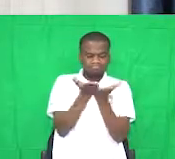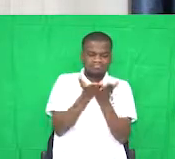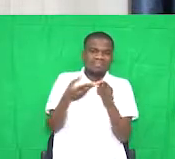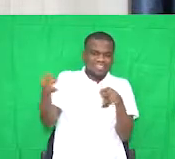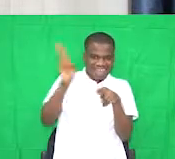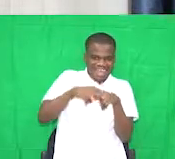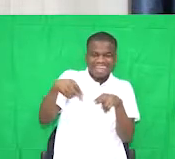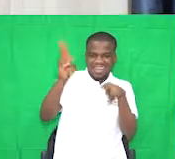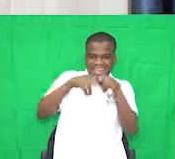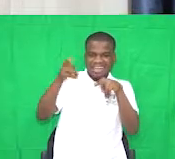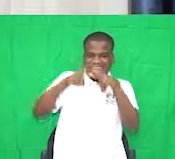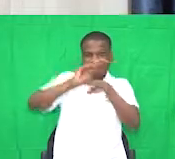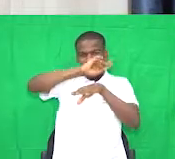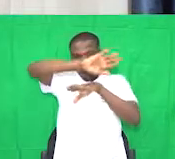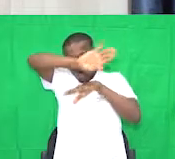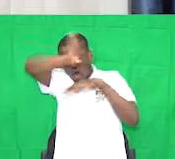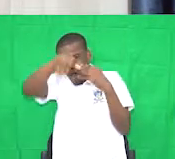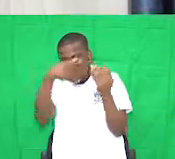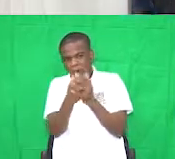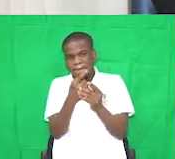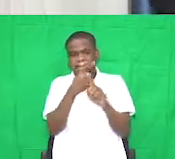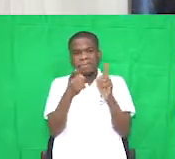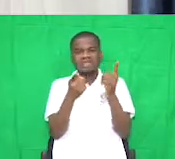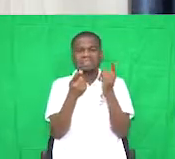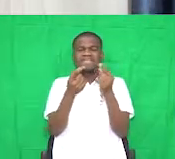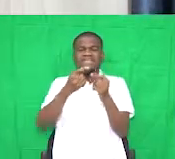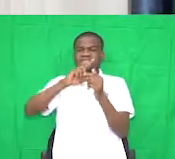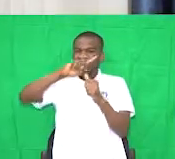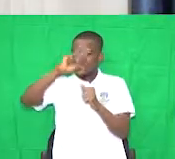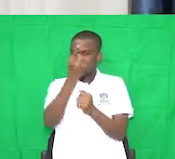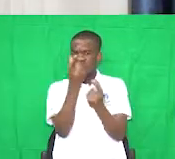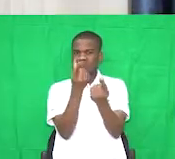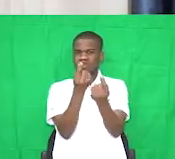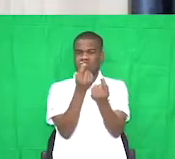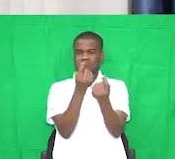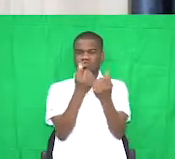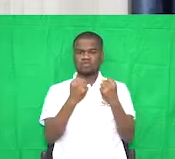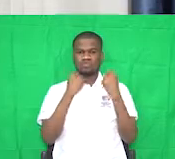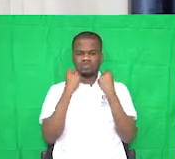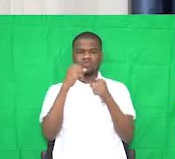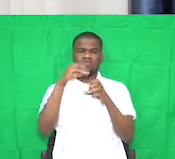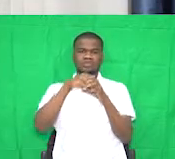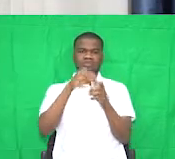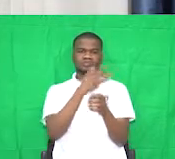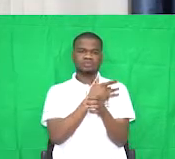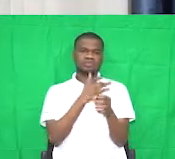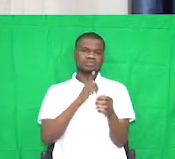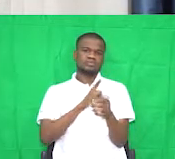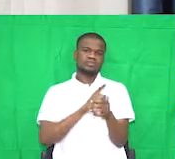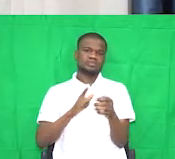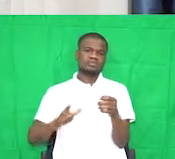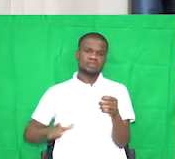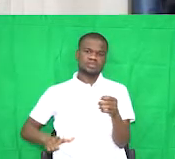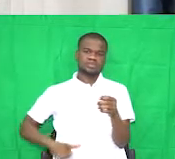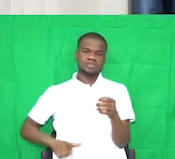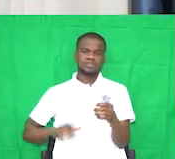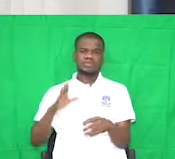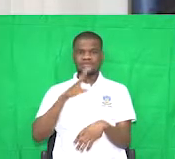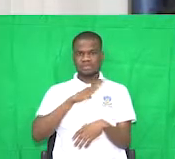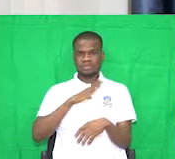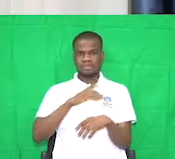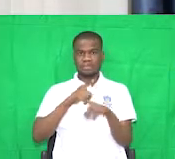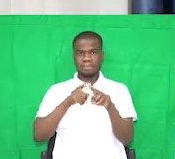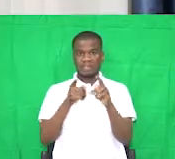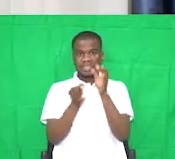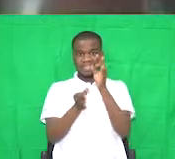academics and do exploits. But Paul says, you must be strong in our Lord Jesus Christ. Onumu ena ubetimidi bi bifufuro